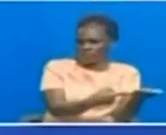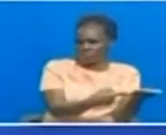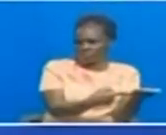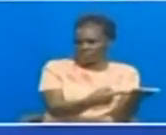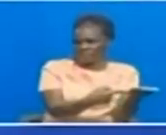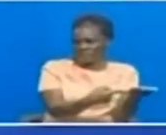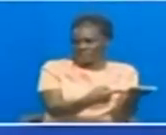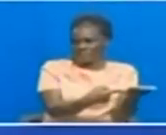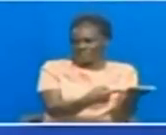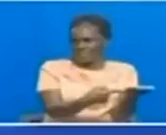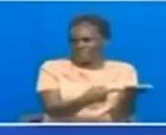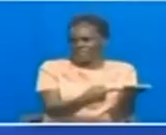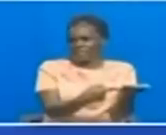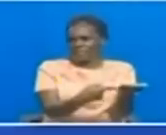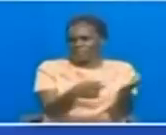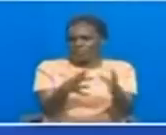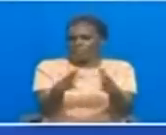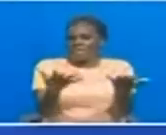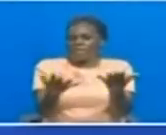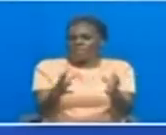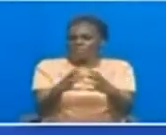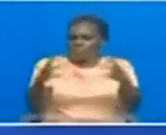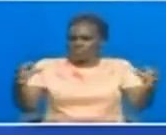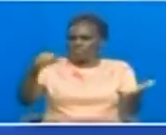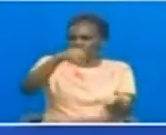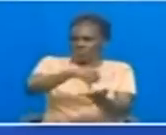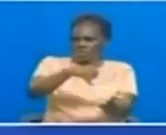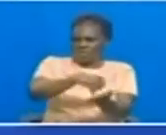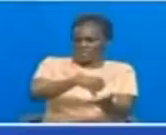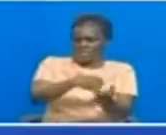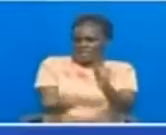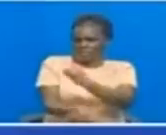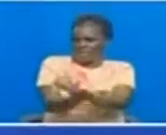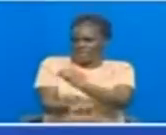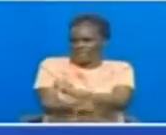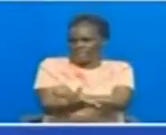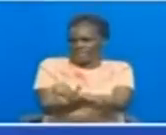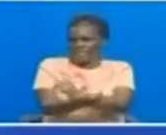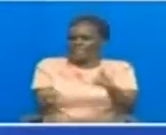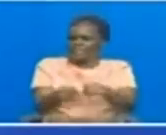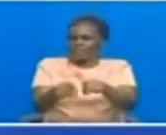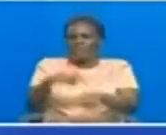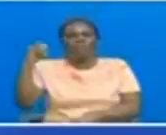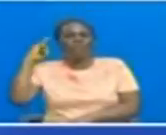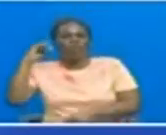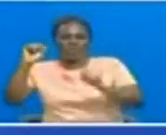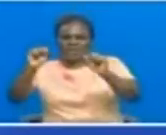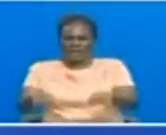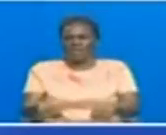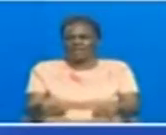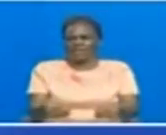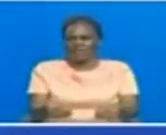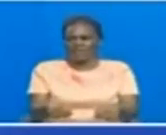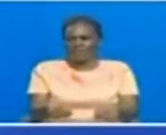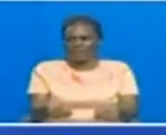probably the definition of electronic mm-hmm. need to be expounded further to yes. include, probably to define it further mm-hmm. to say even the mobile phone is an electronic gadget. Okay,